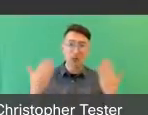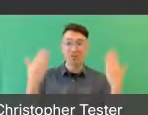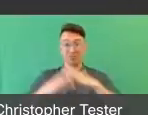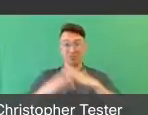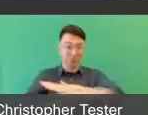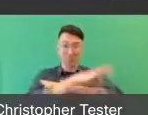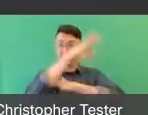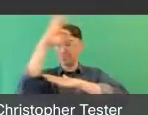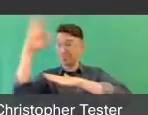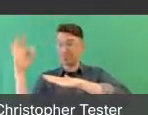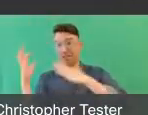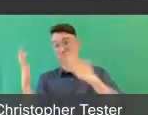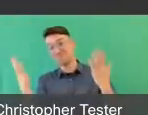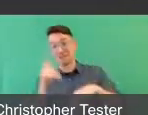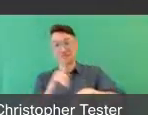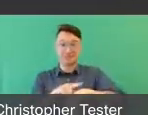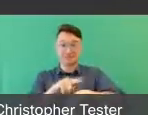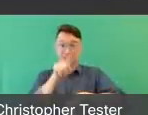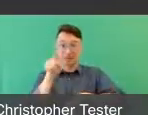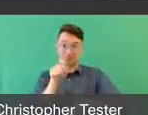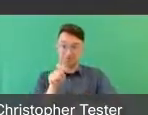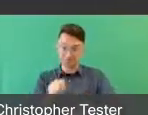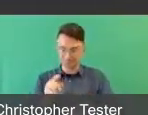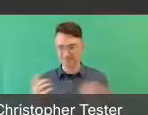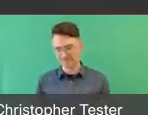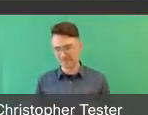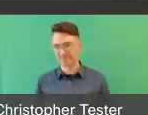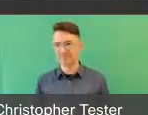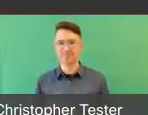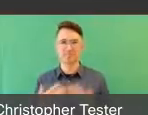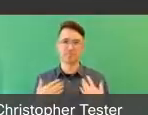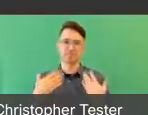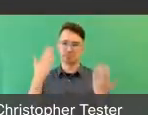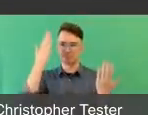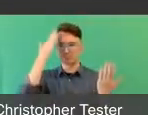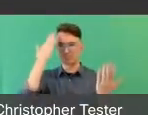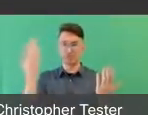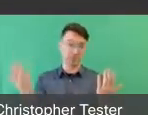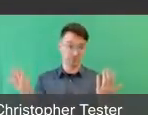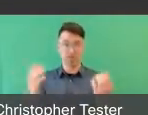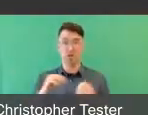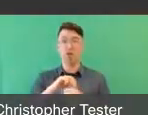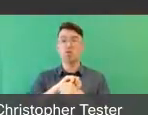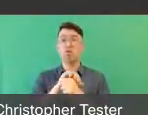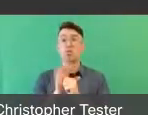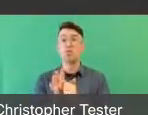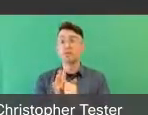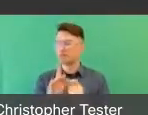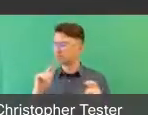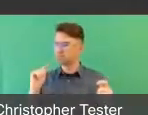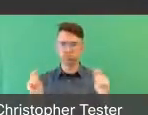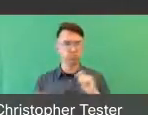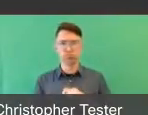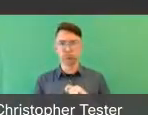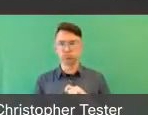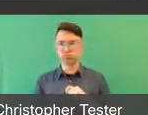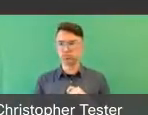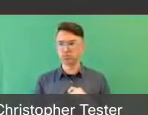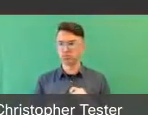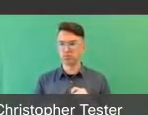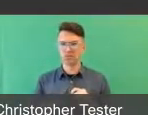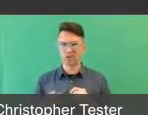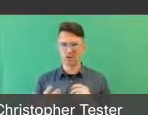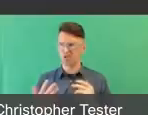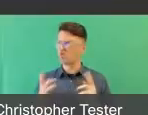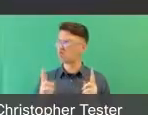As we know, COVID came abruptly and many suffered the rude awakening of a new normal. Young people, being